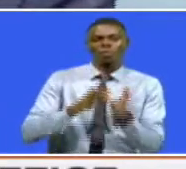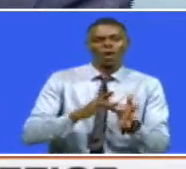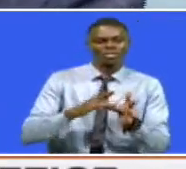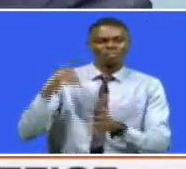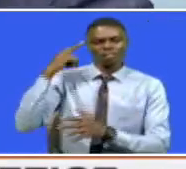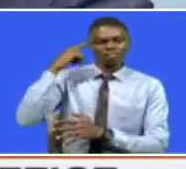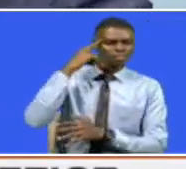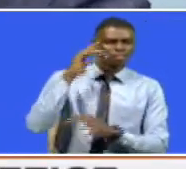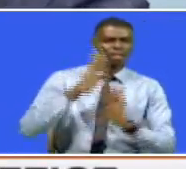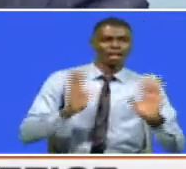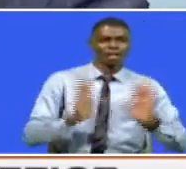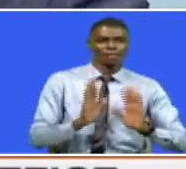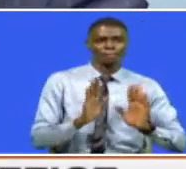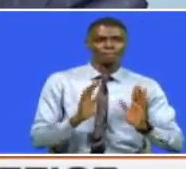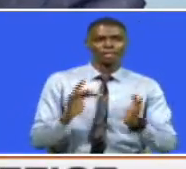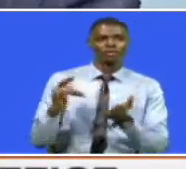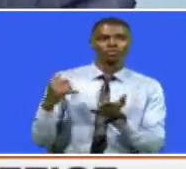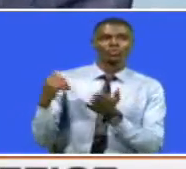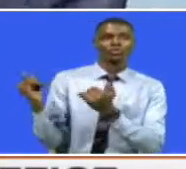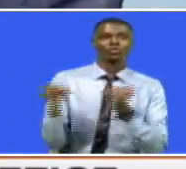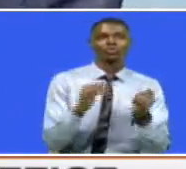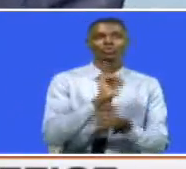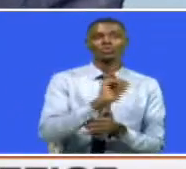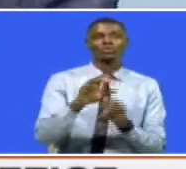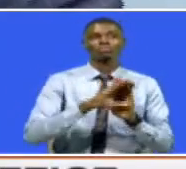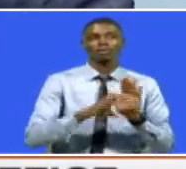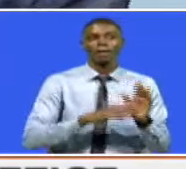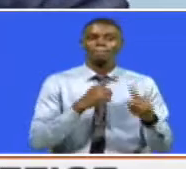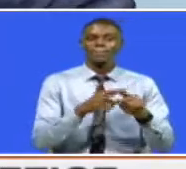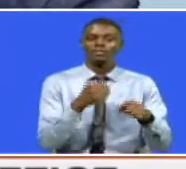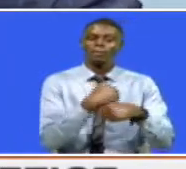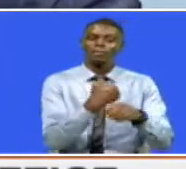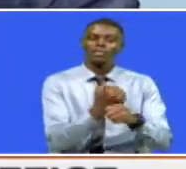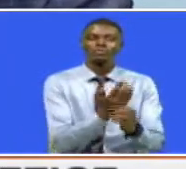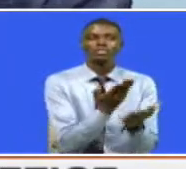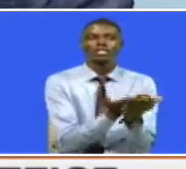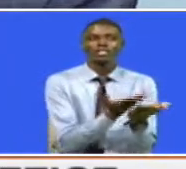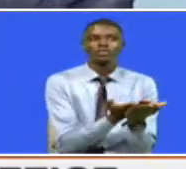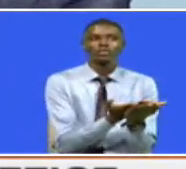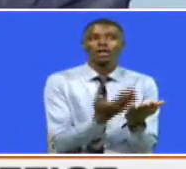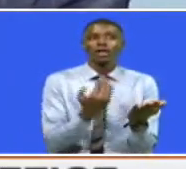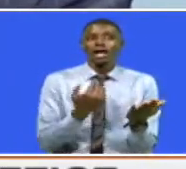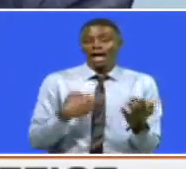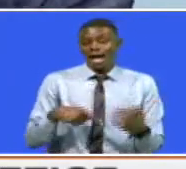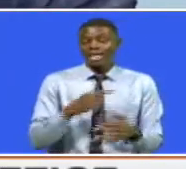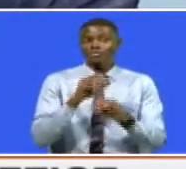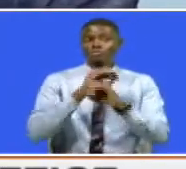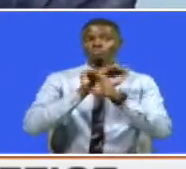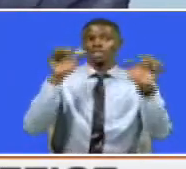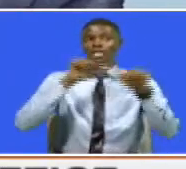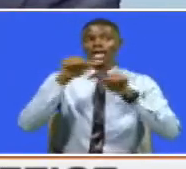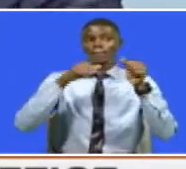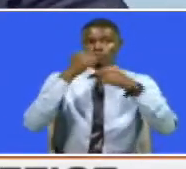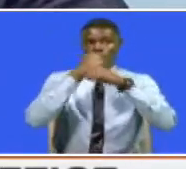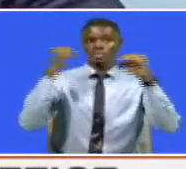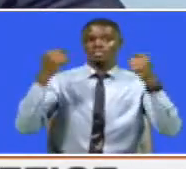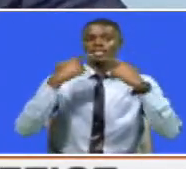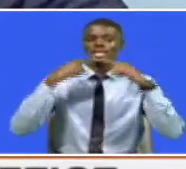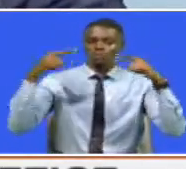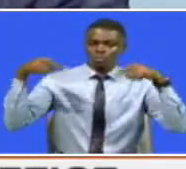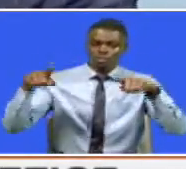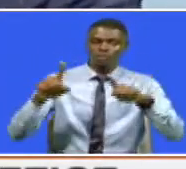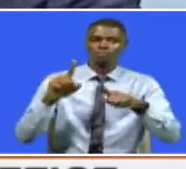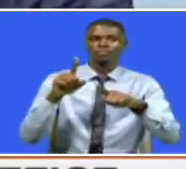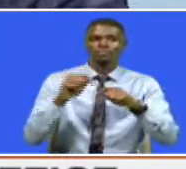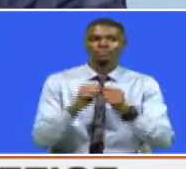to introduce those constitutional changes. He has just made suggestions. And one thing which is we have been very clear about, and the president himself pronounced himself on